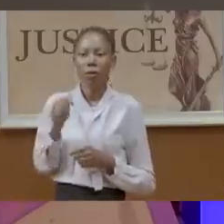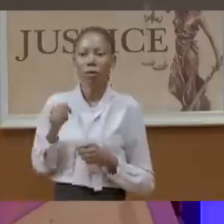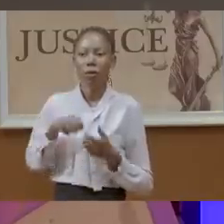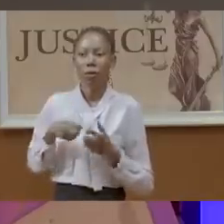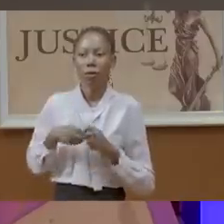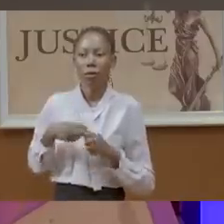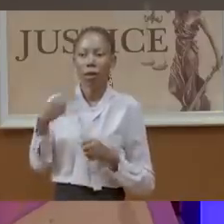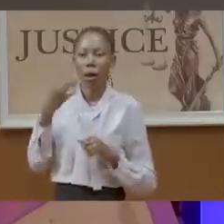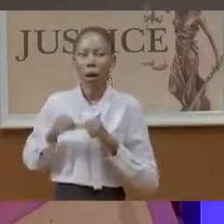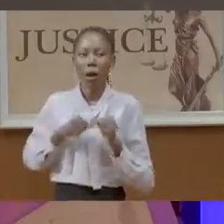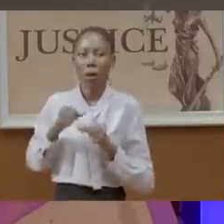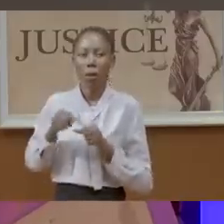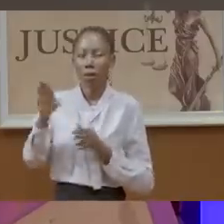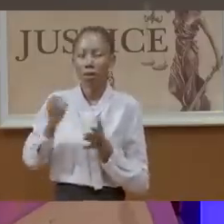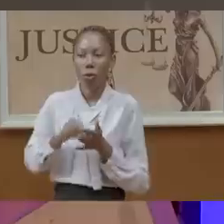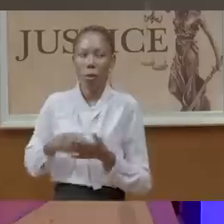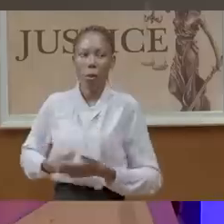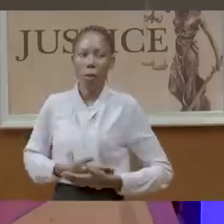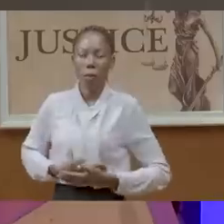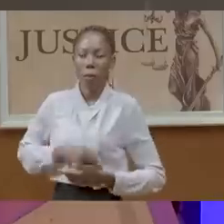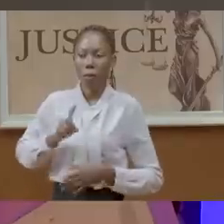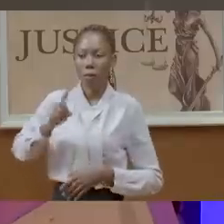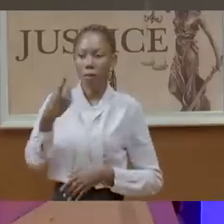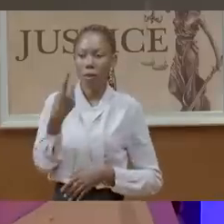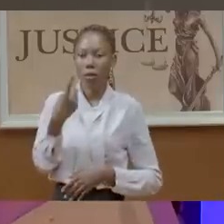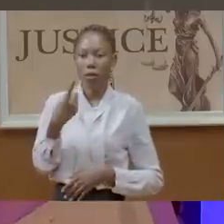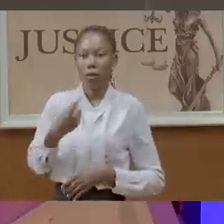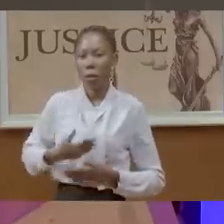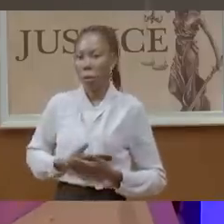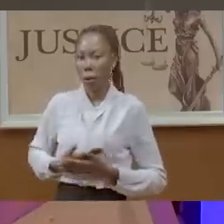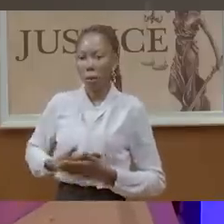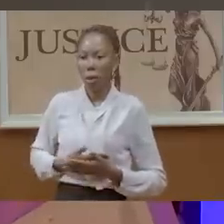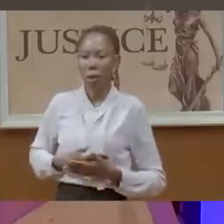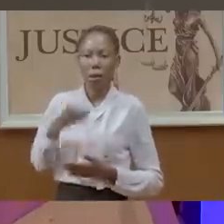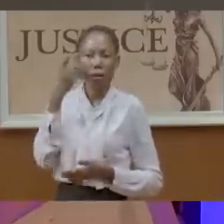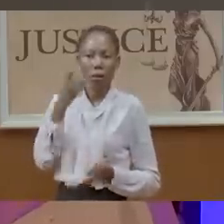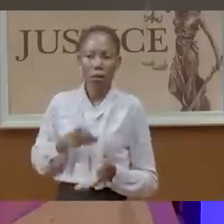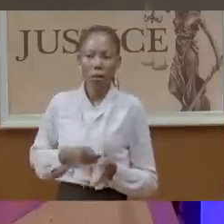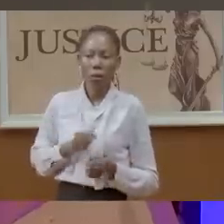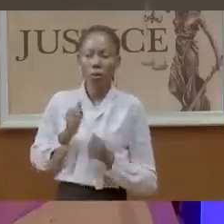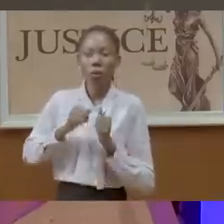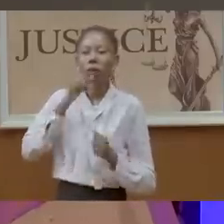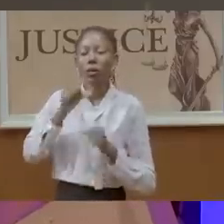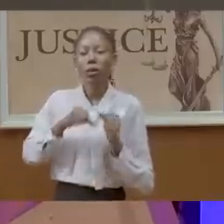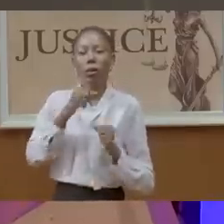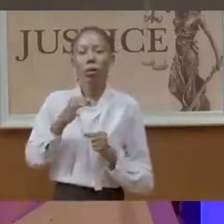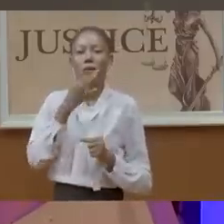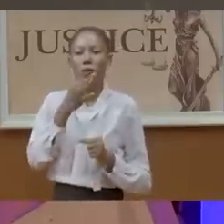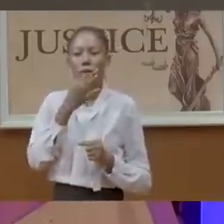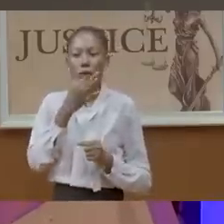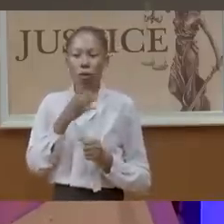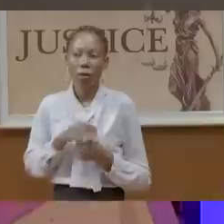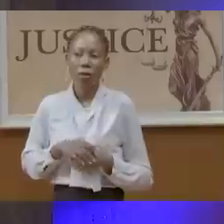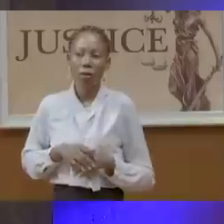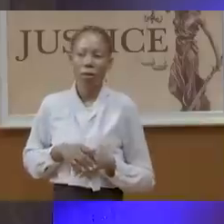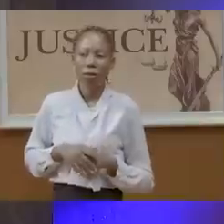started with my 2 weeks baby, my first baby, Omobari, like I said. That day, food issue. You went to work, you came back. Baby is